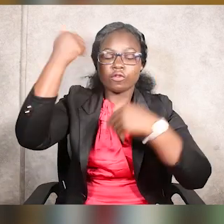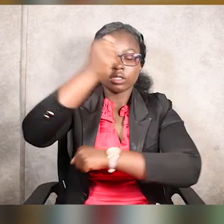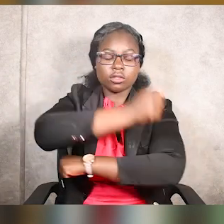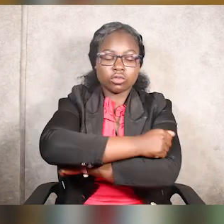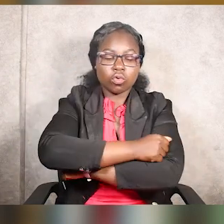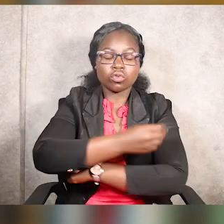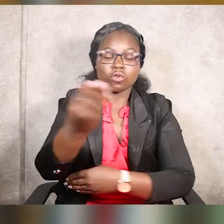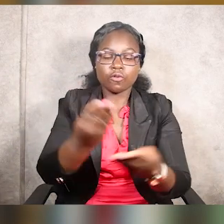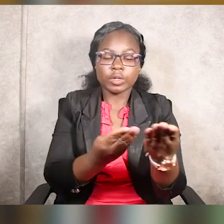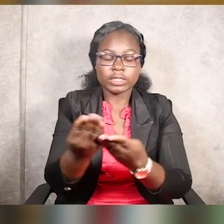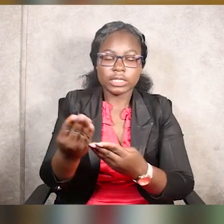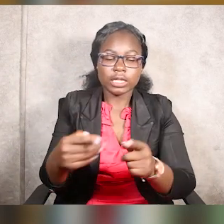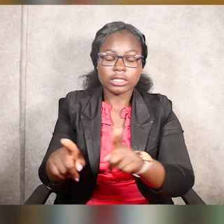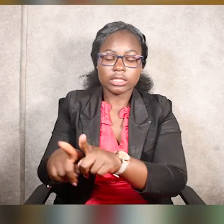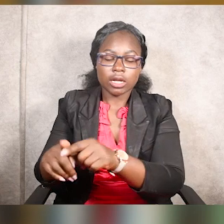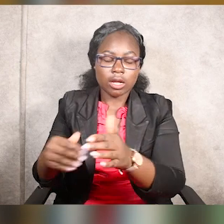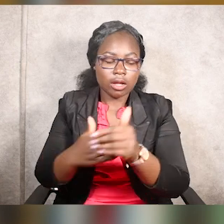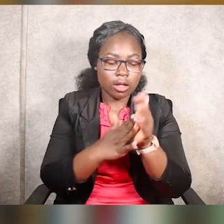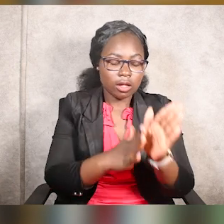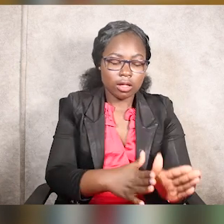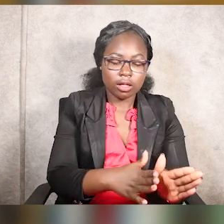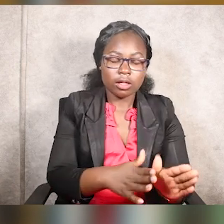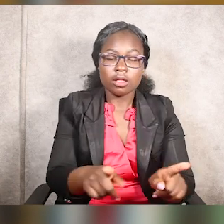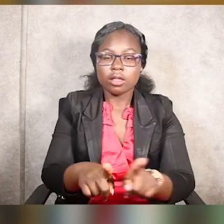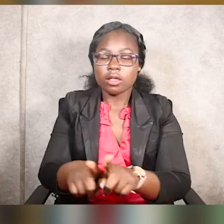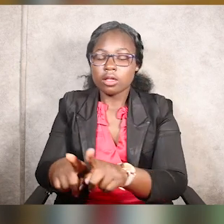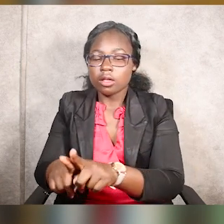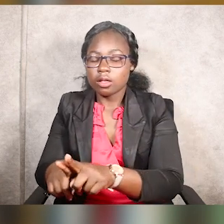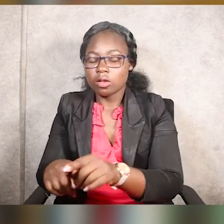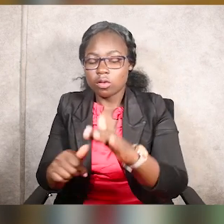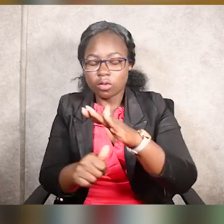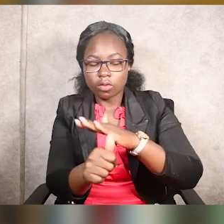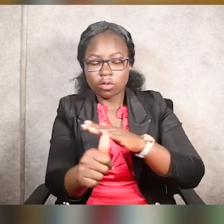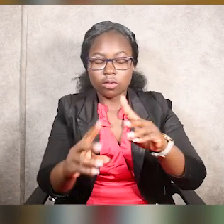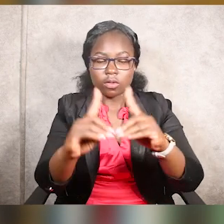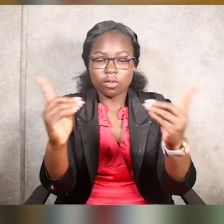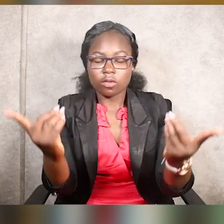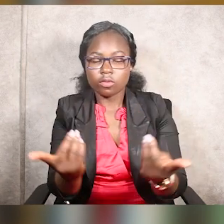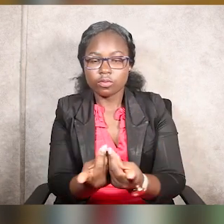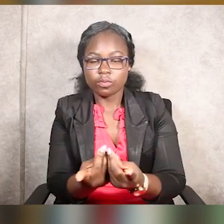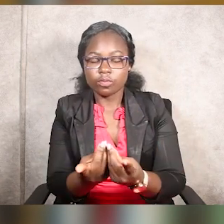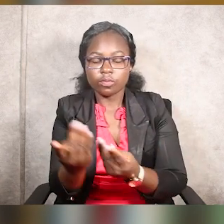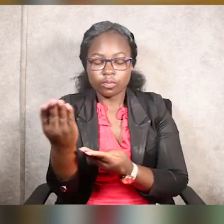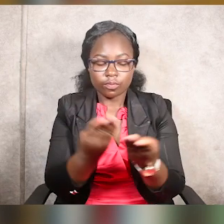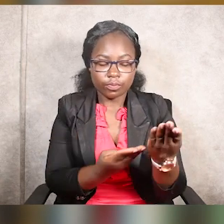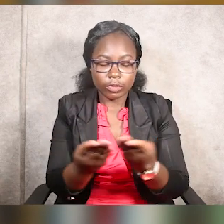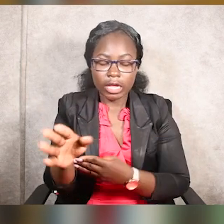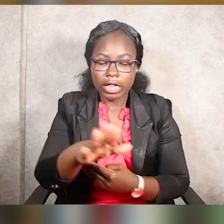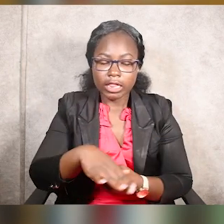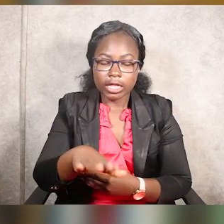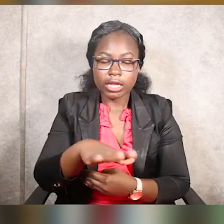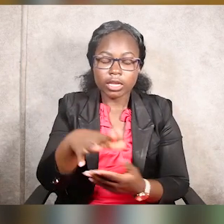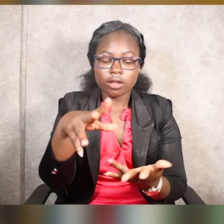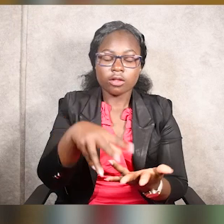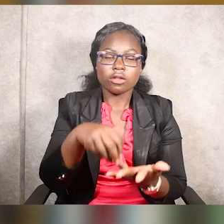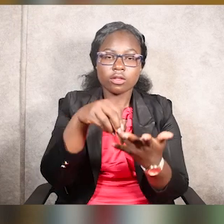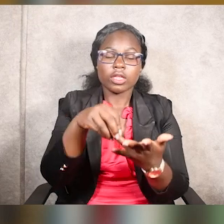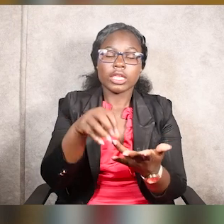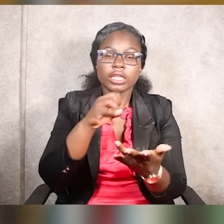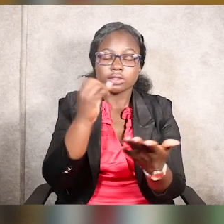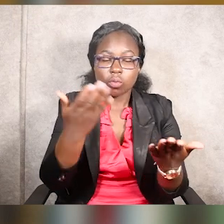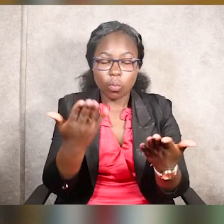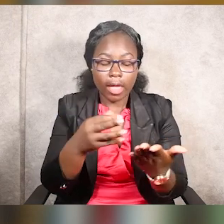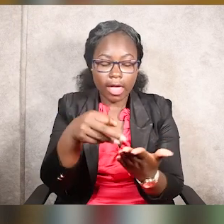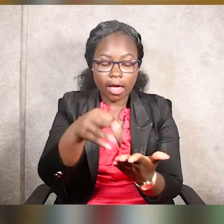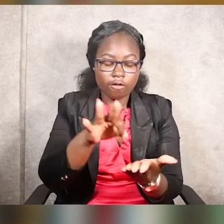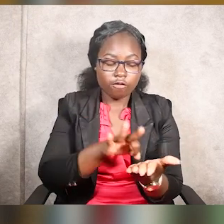Leadership Studies, and I'm also under the Department of Business. My area of specialty is finance,